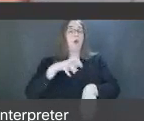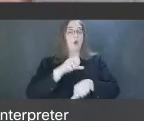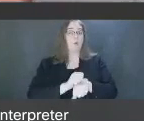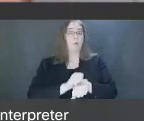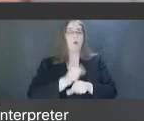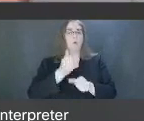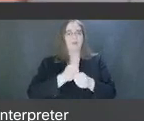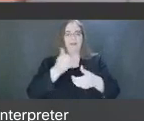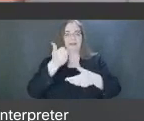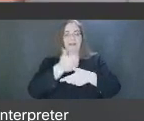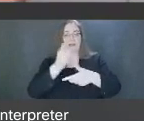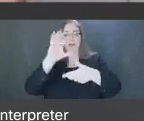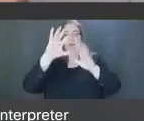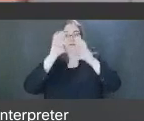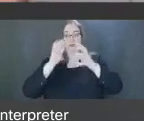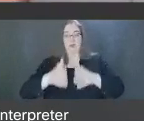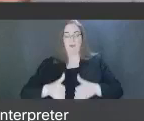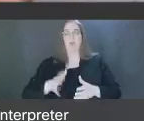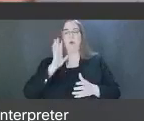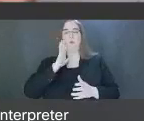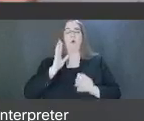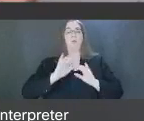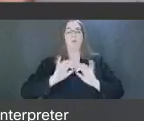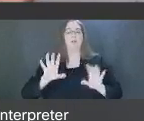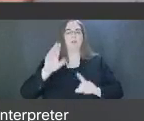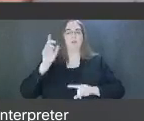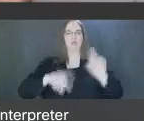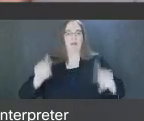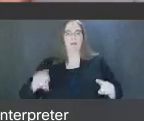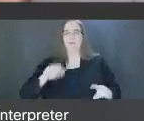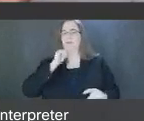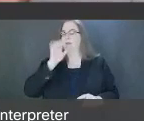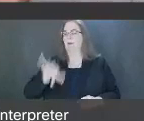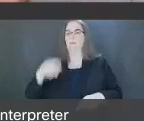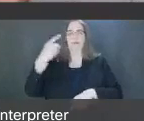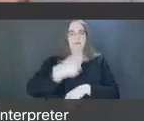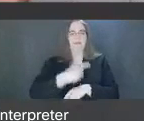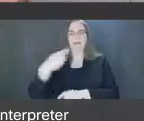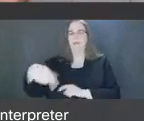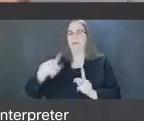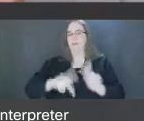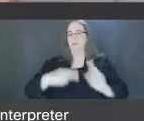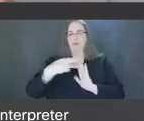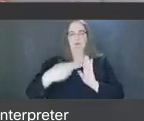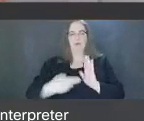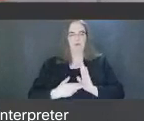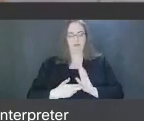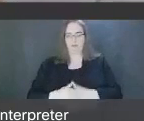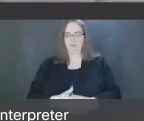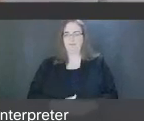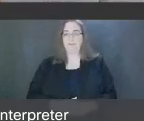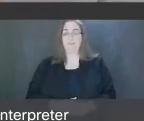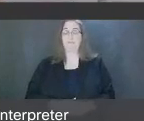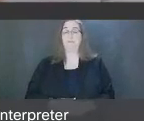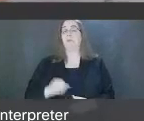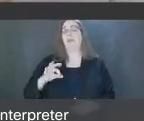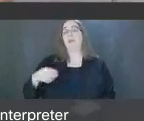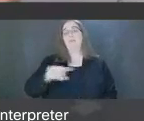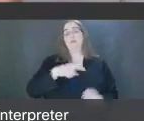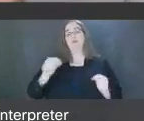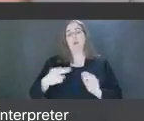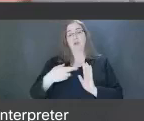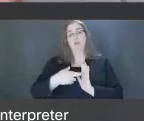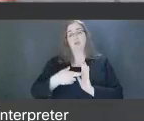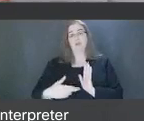each phase will be released randomly, not by the date registered. If you're trying to